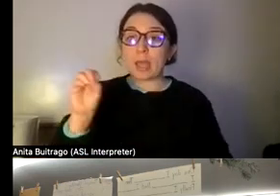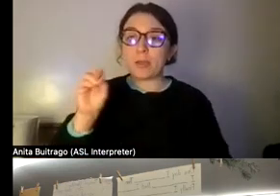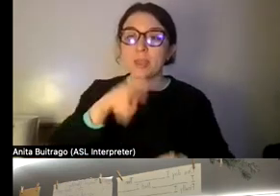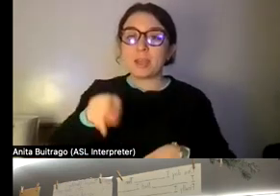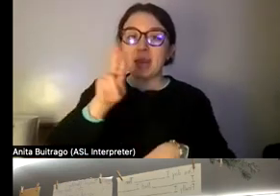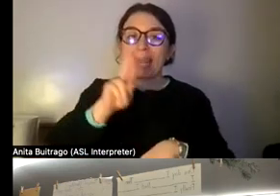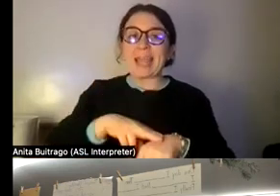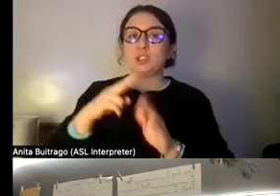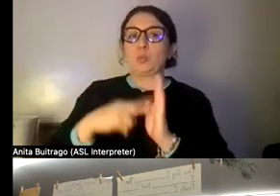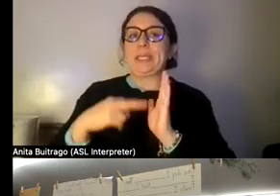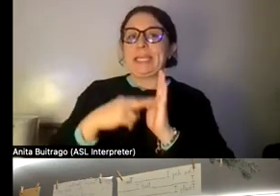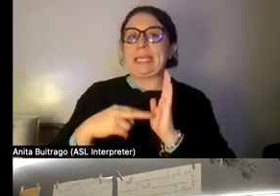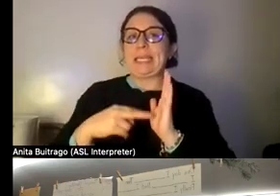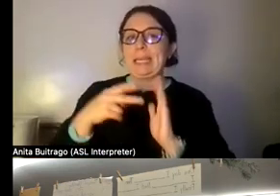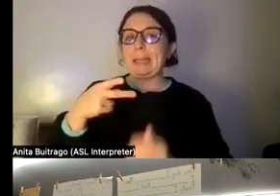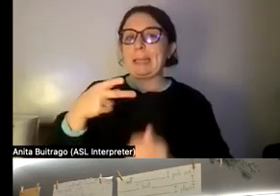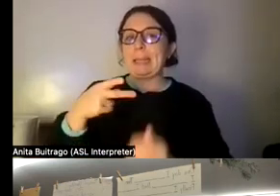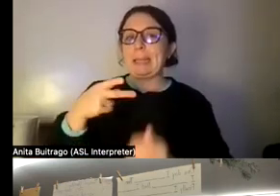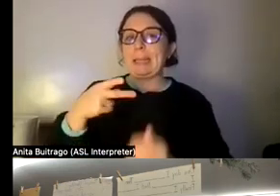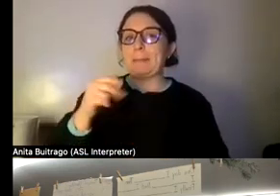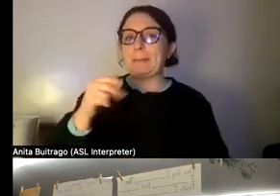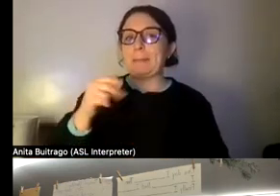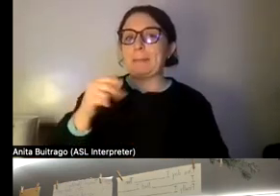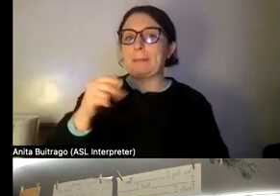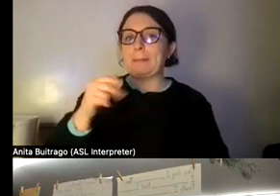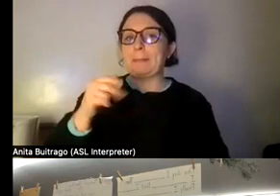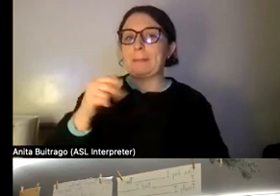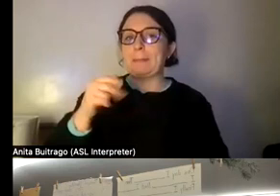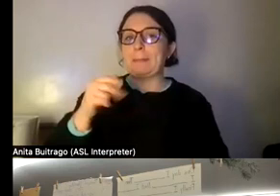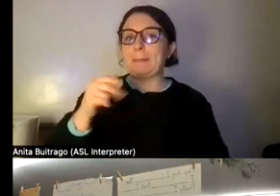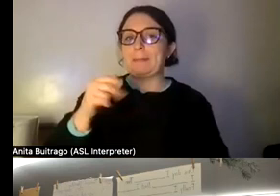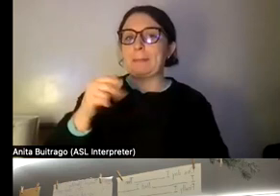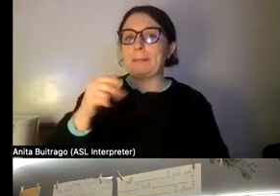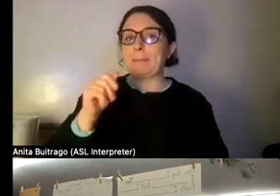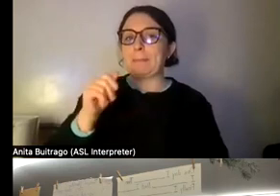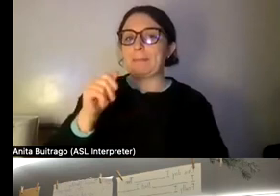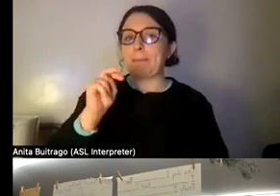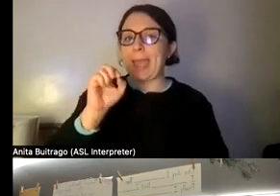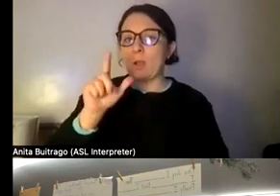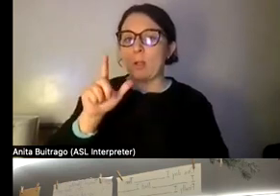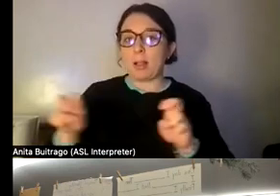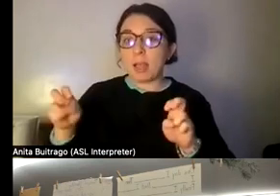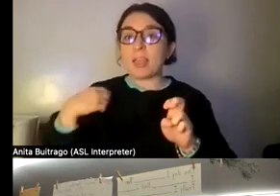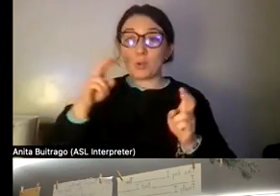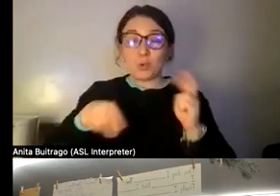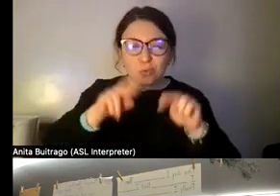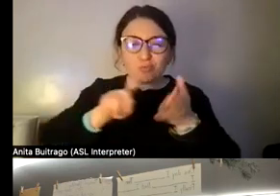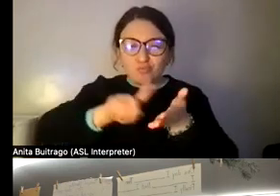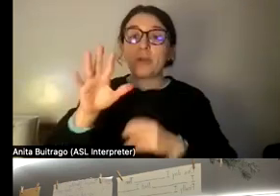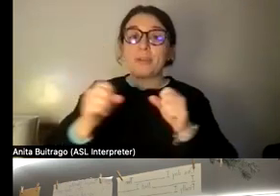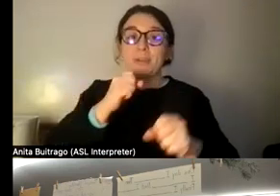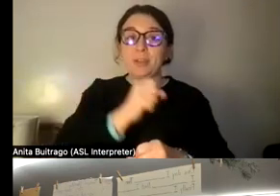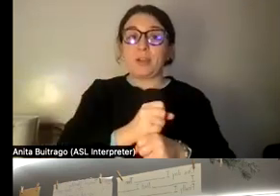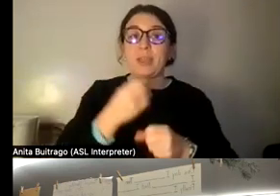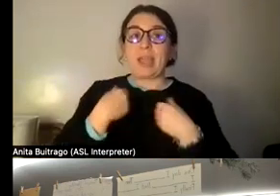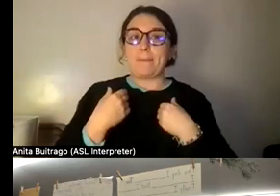Panel. And what they did was they reviewed all of the reading research for the past 35 years. And they drew they put